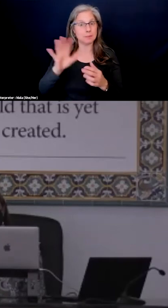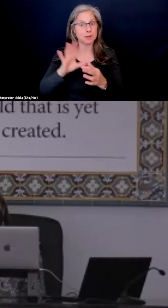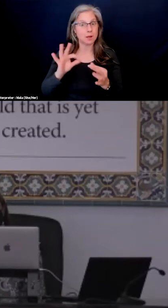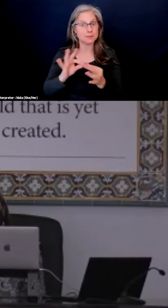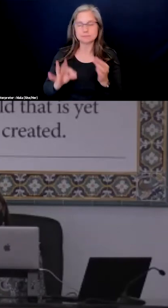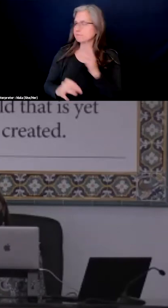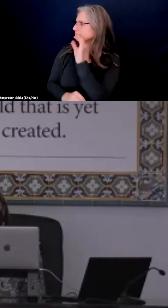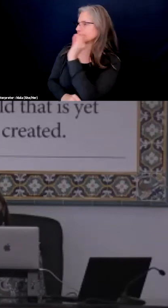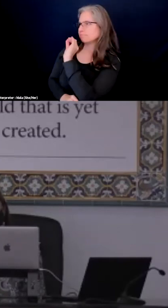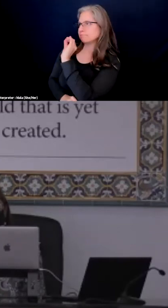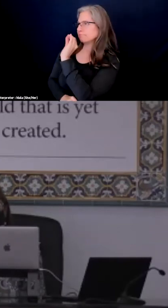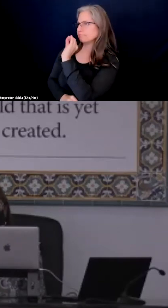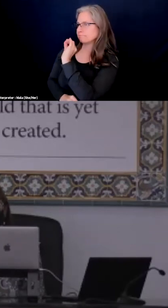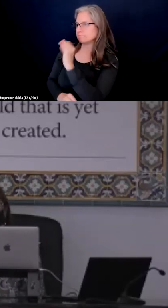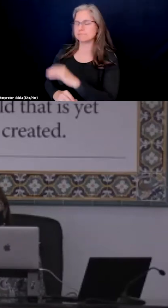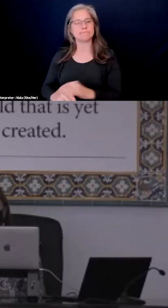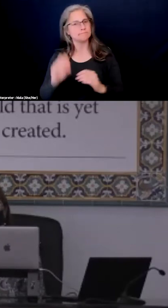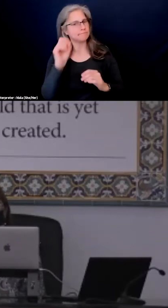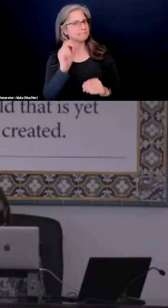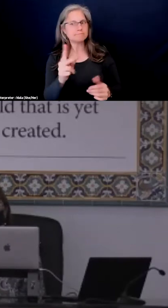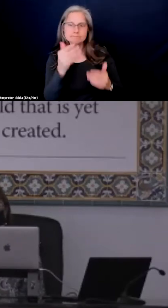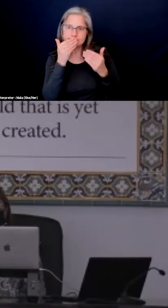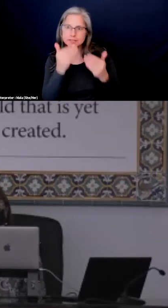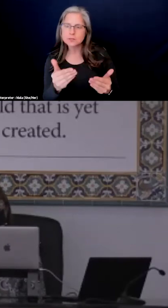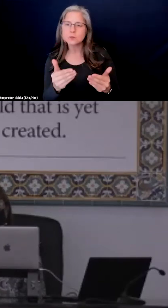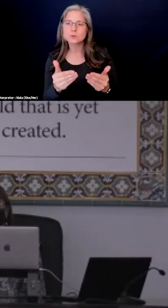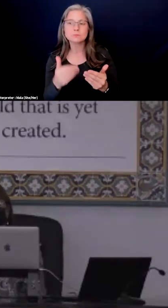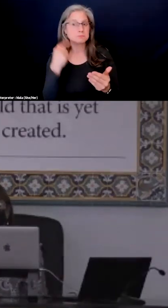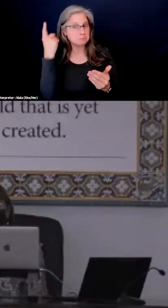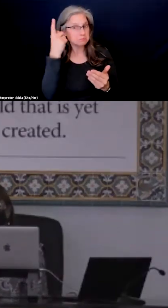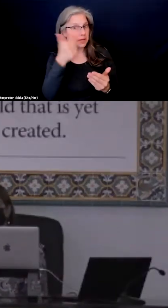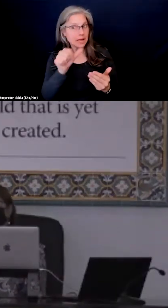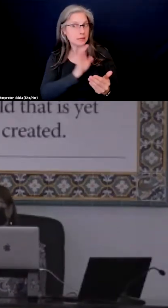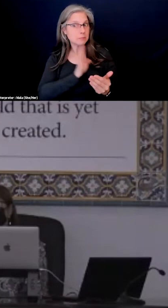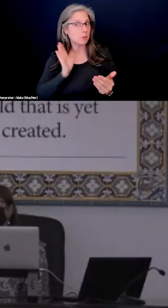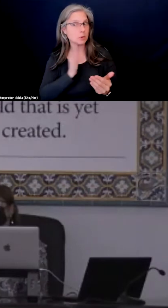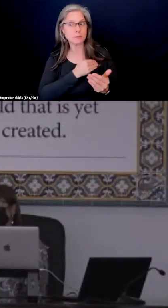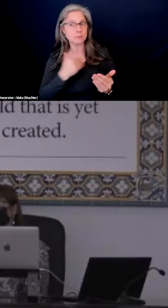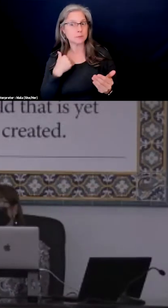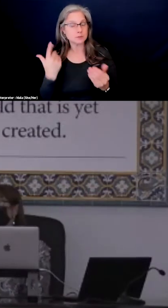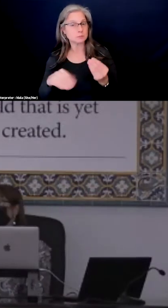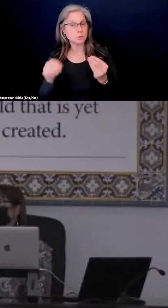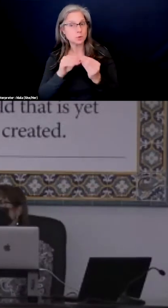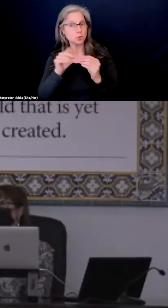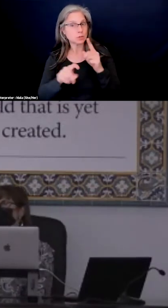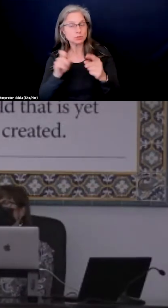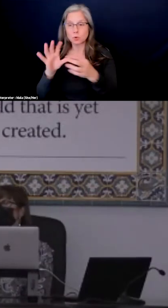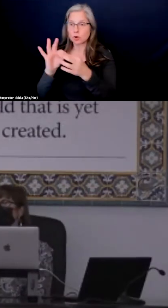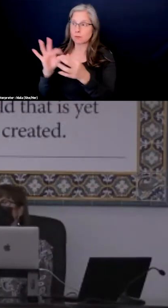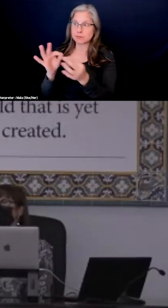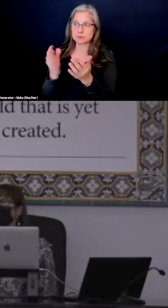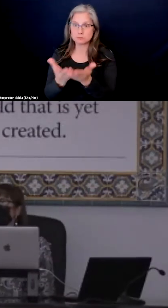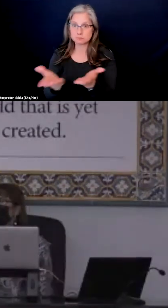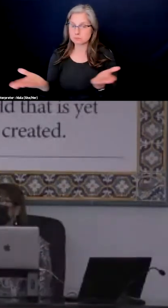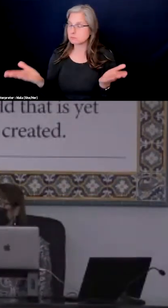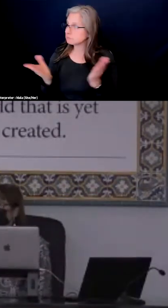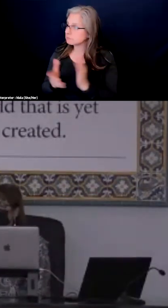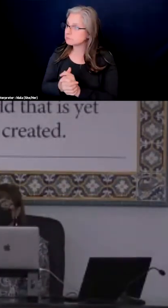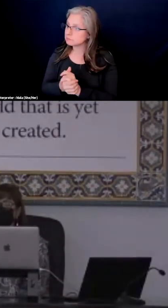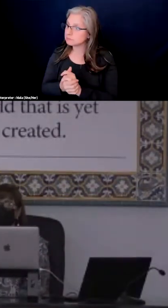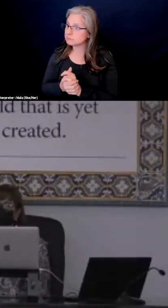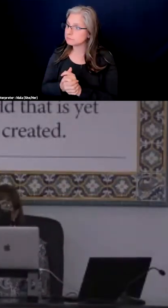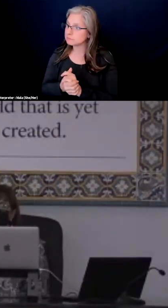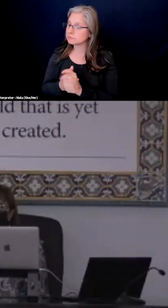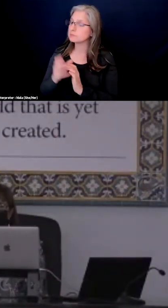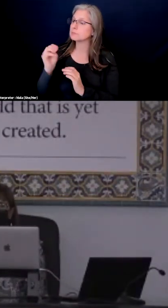comment on this item. Okay, thank you. Then I'm wondering if any board members have further questions or comments.